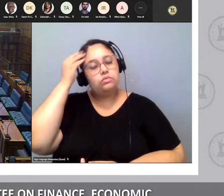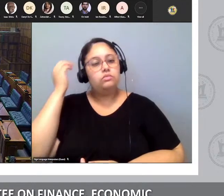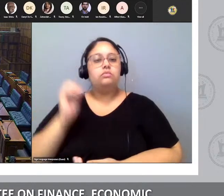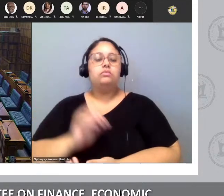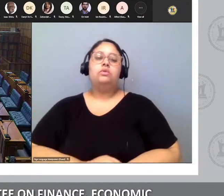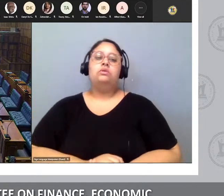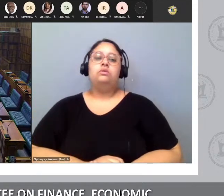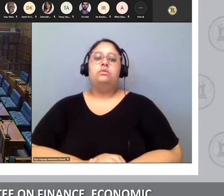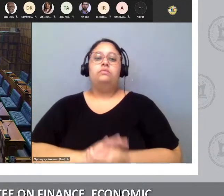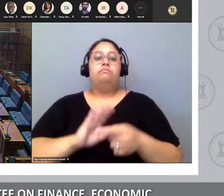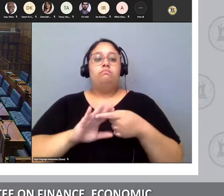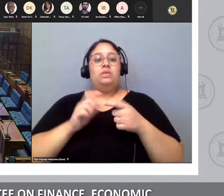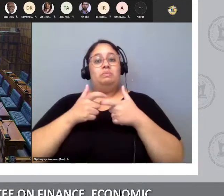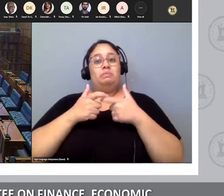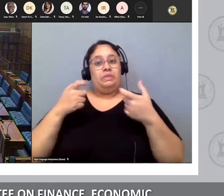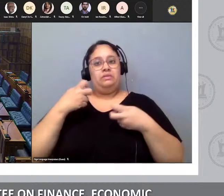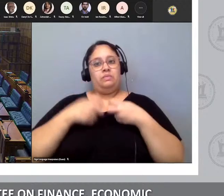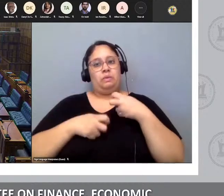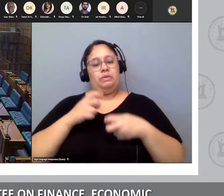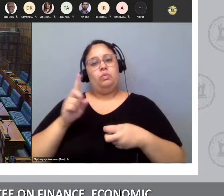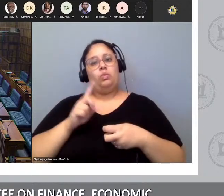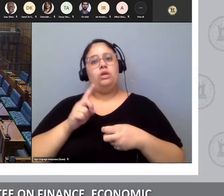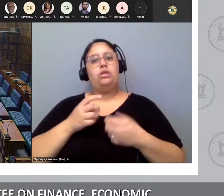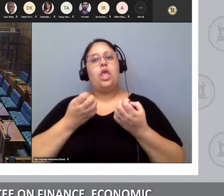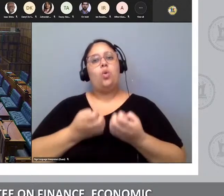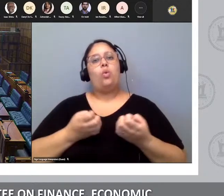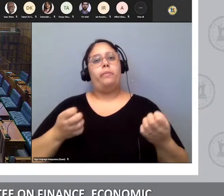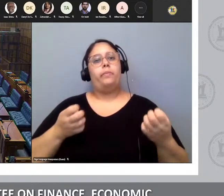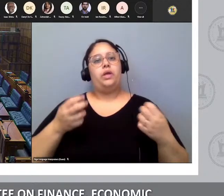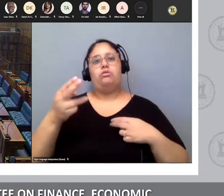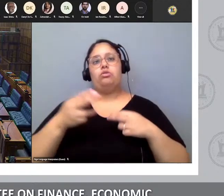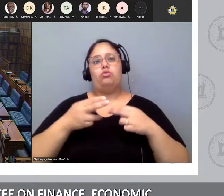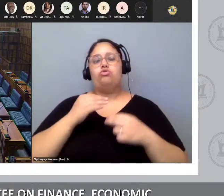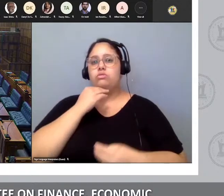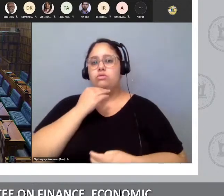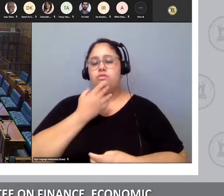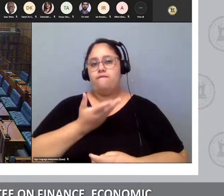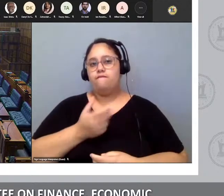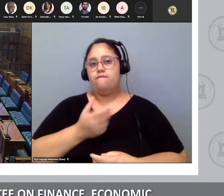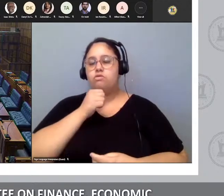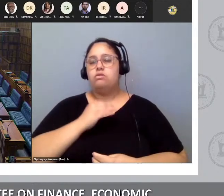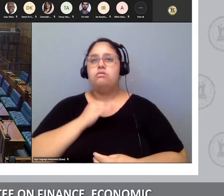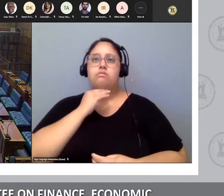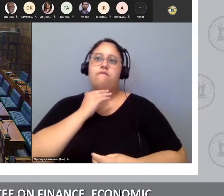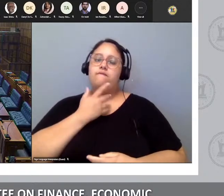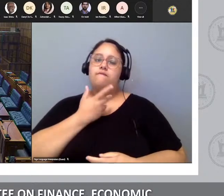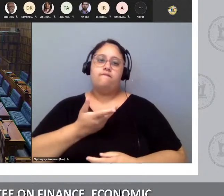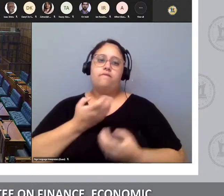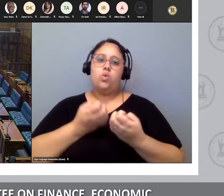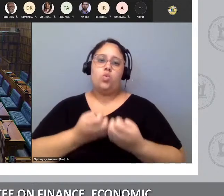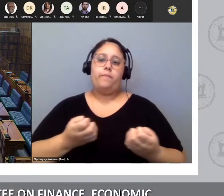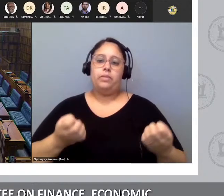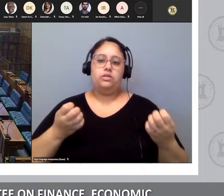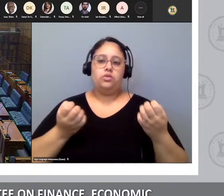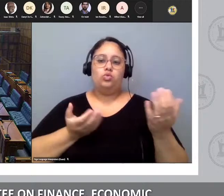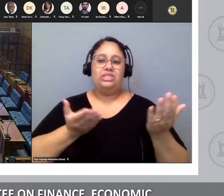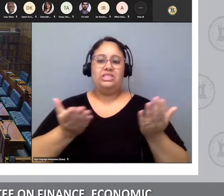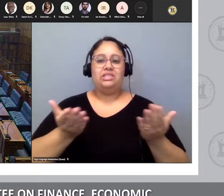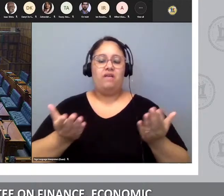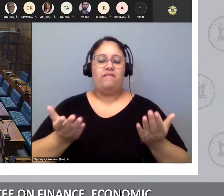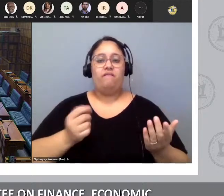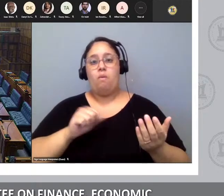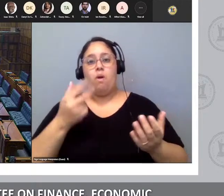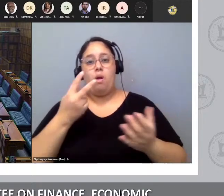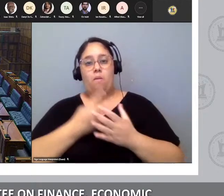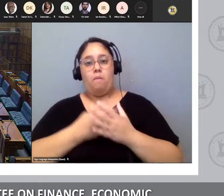biggest problem is that the shortage of equipment um there simply is not enough uh equipment to service